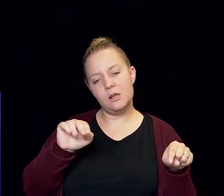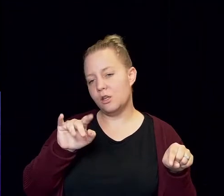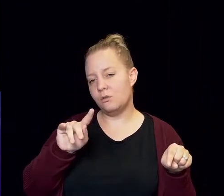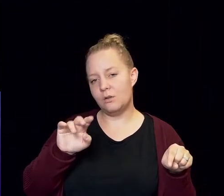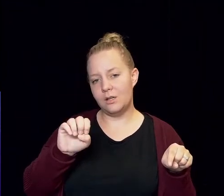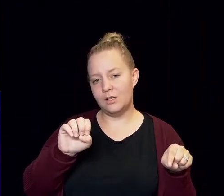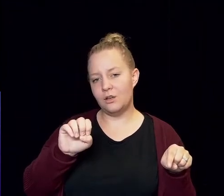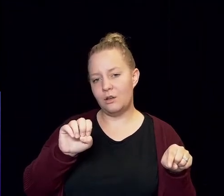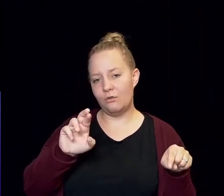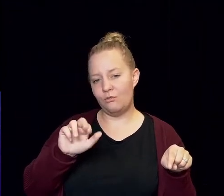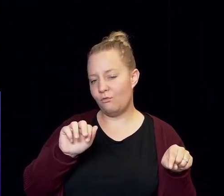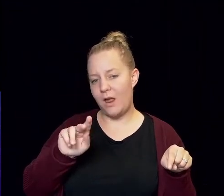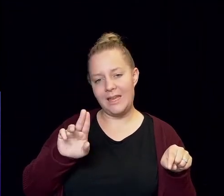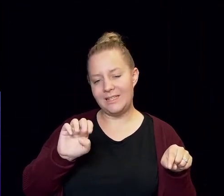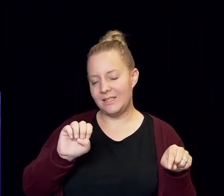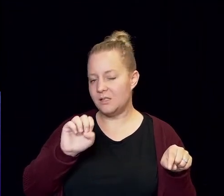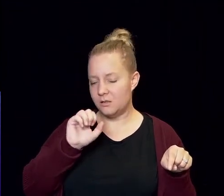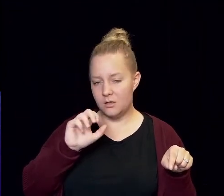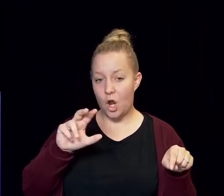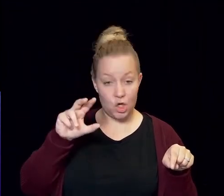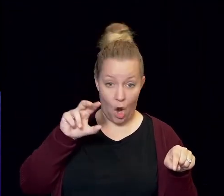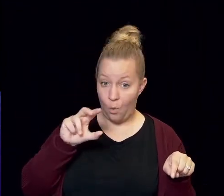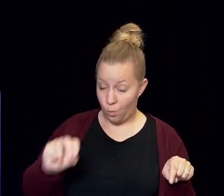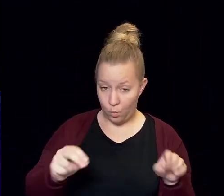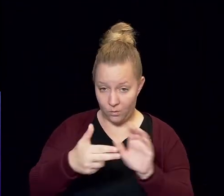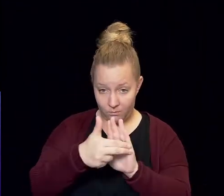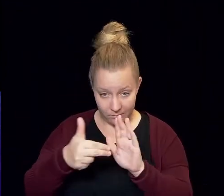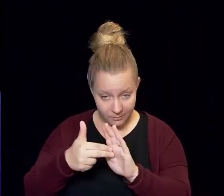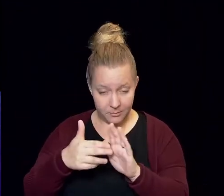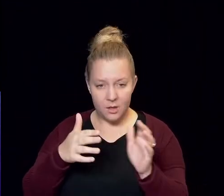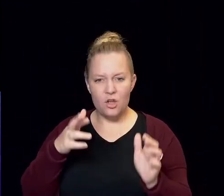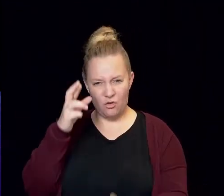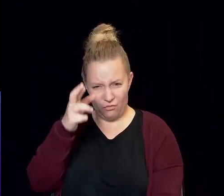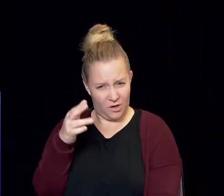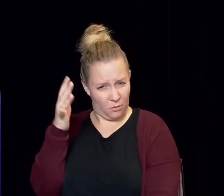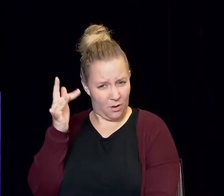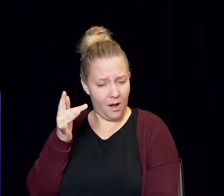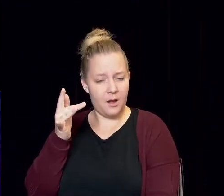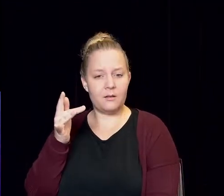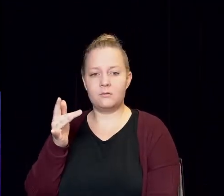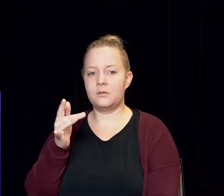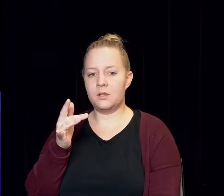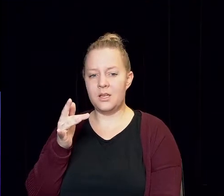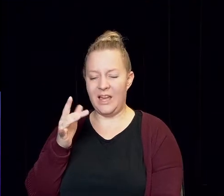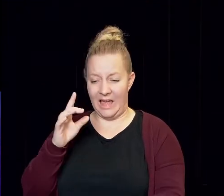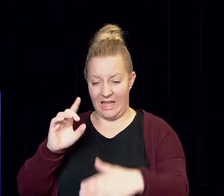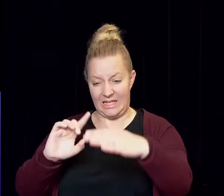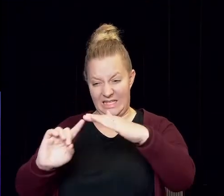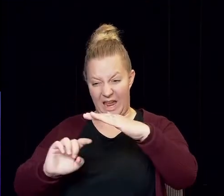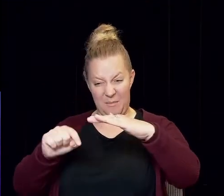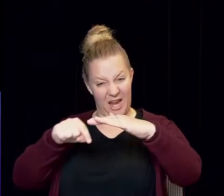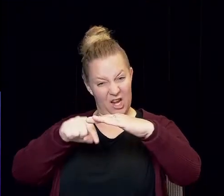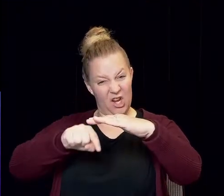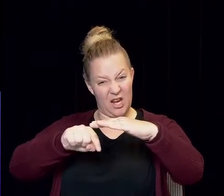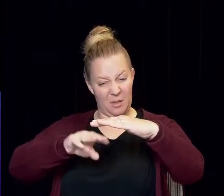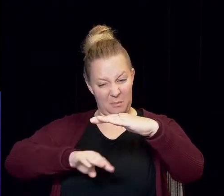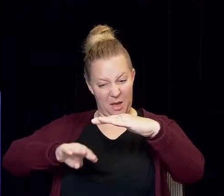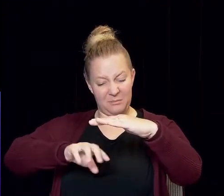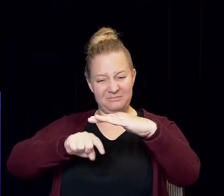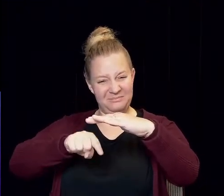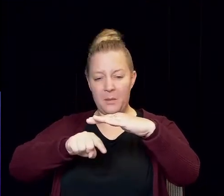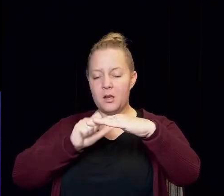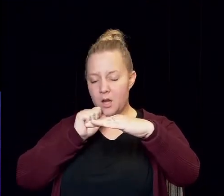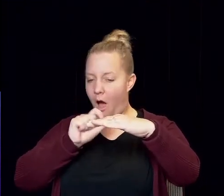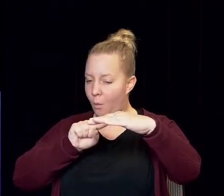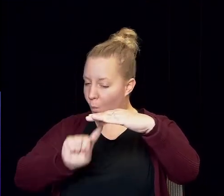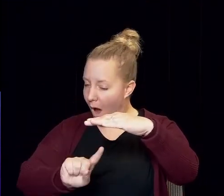put a no. The reason that it's not a unit rate is because I don't have a 1 in the denominator. I'm not just saying per 1